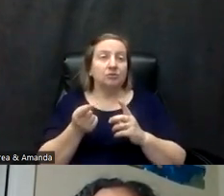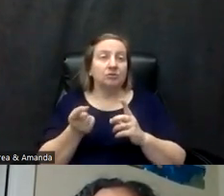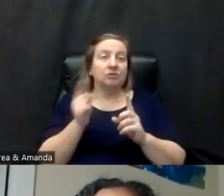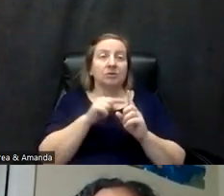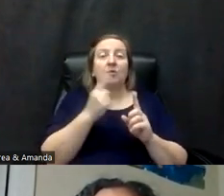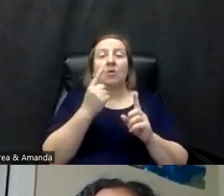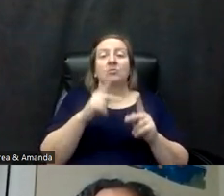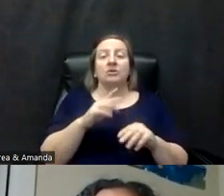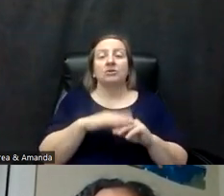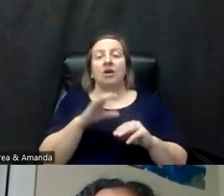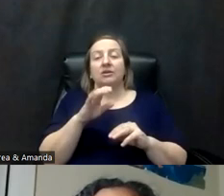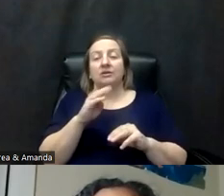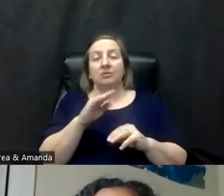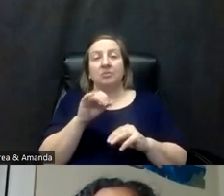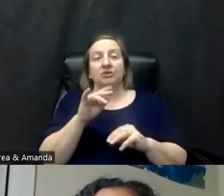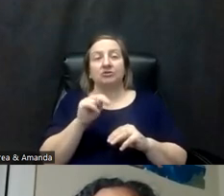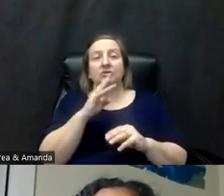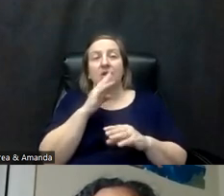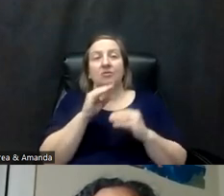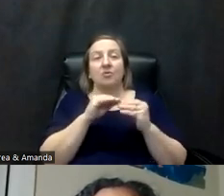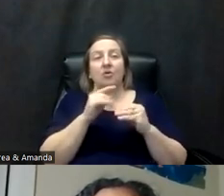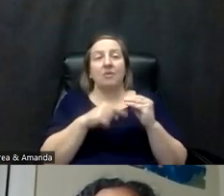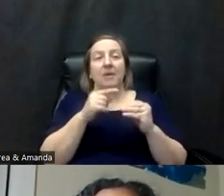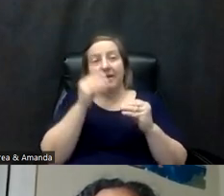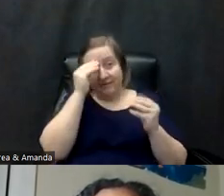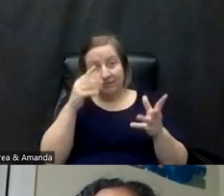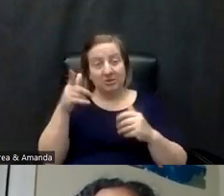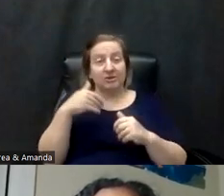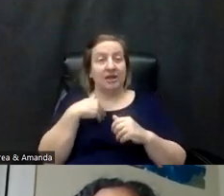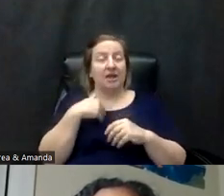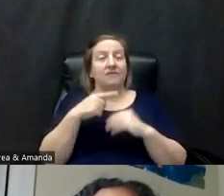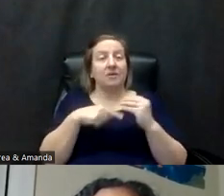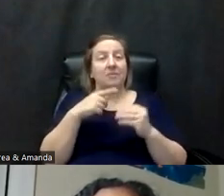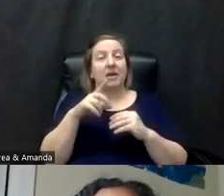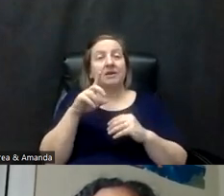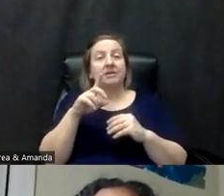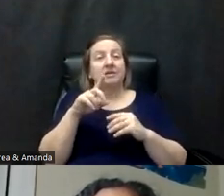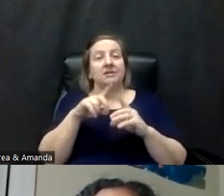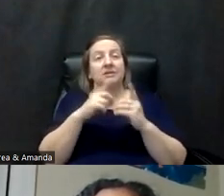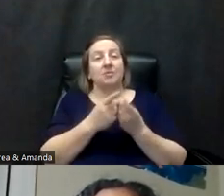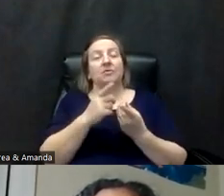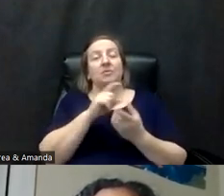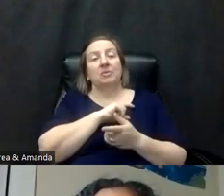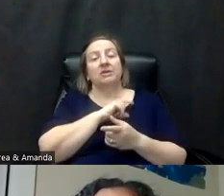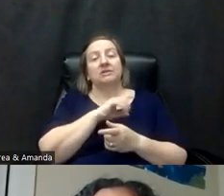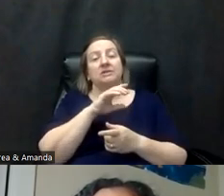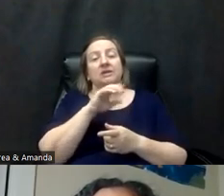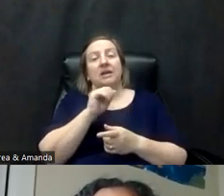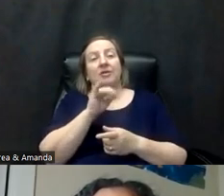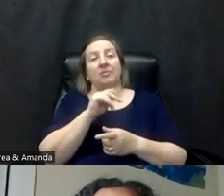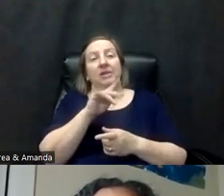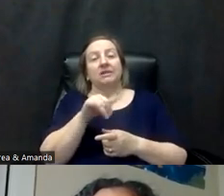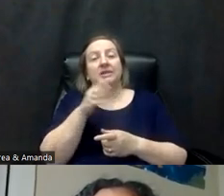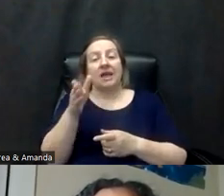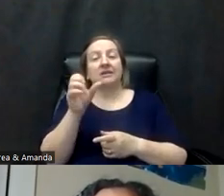on our commission to talk more about the information that they have on the Department of Police Accountability at San Francisco.